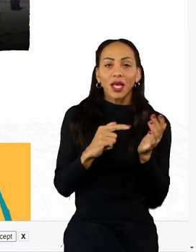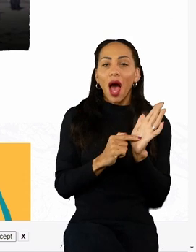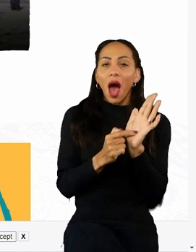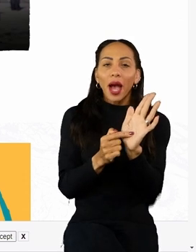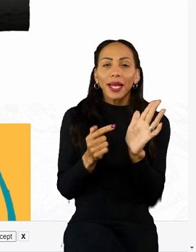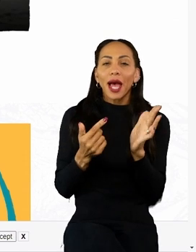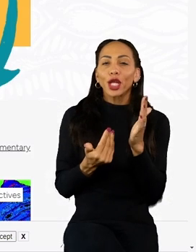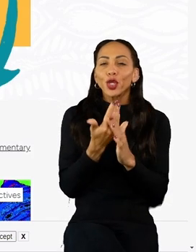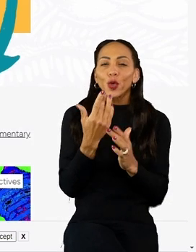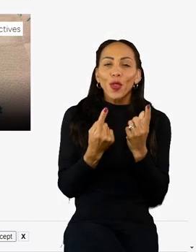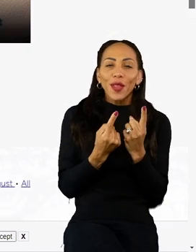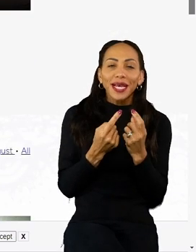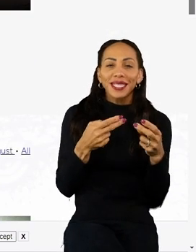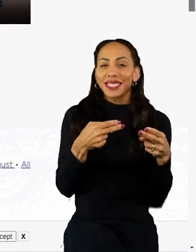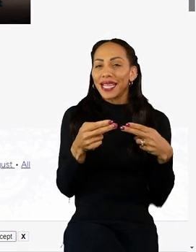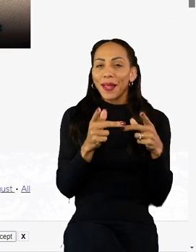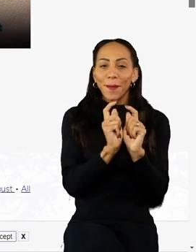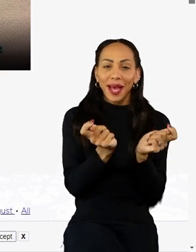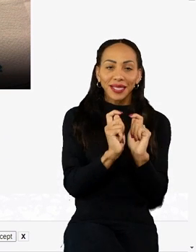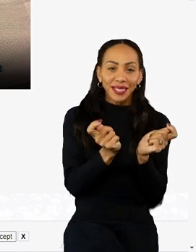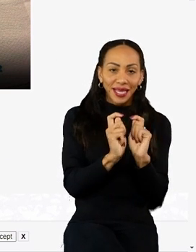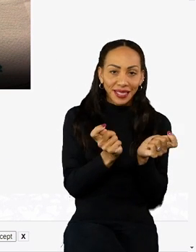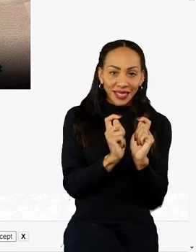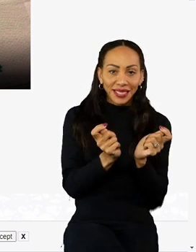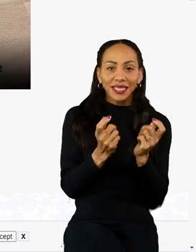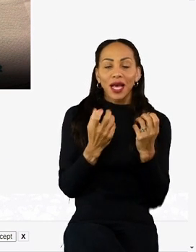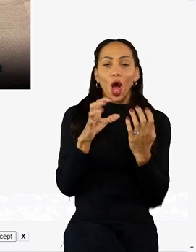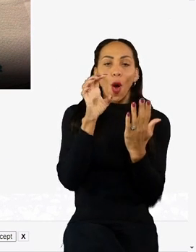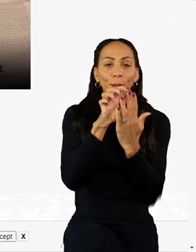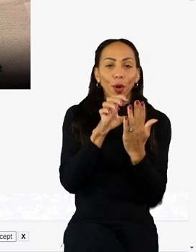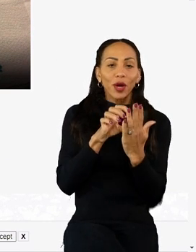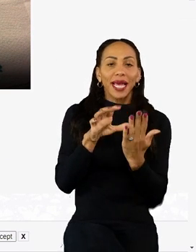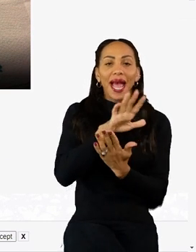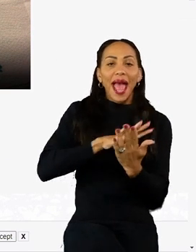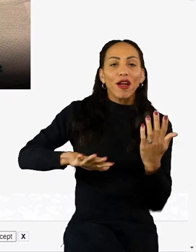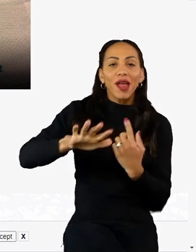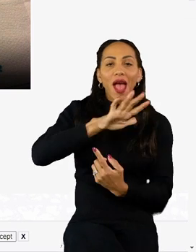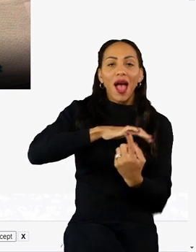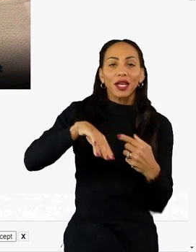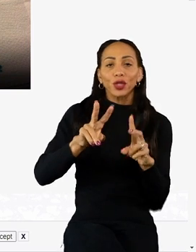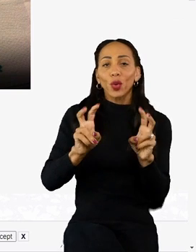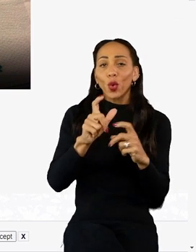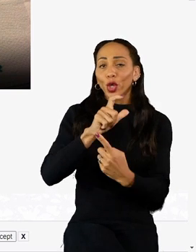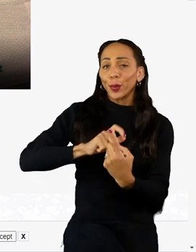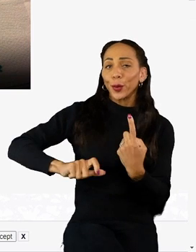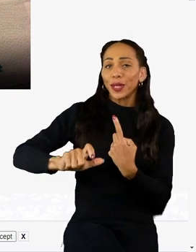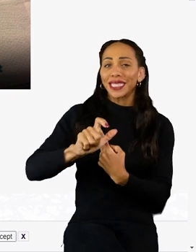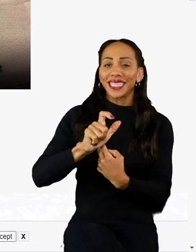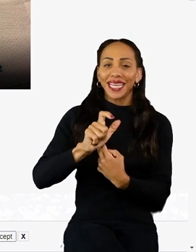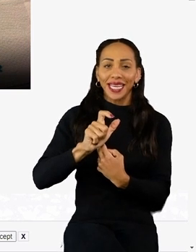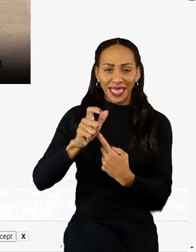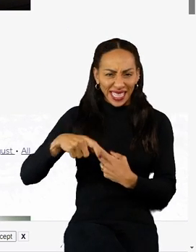blocks and sections which sort of highlight new stuff in the magazine. And then our blogging area is now called